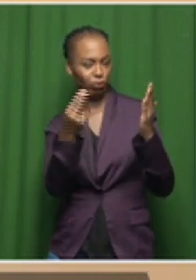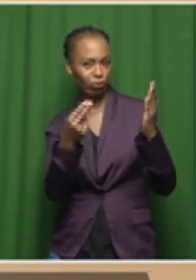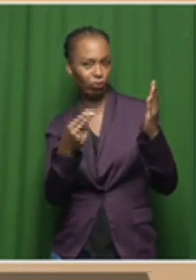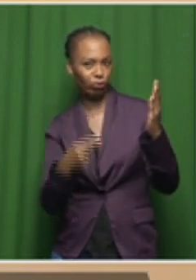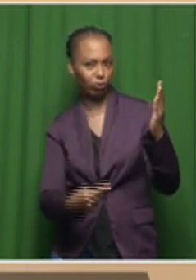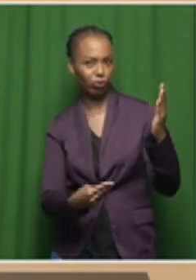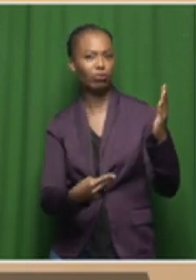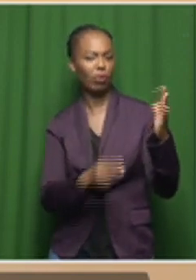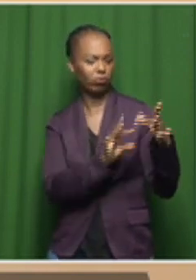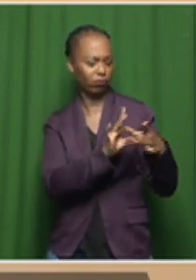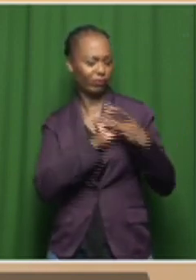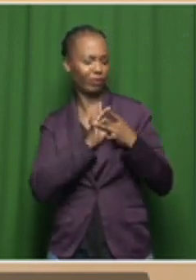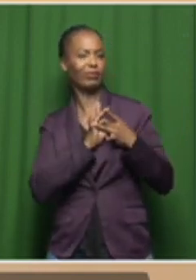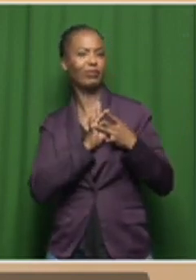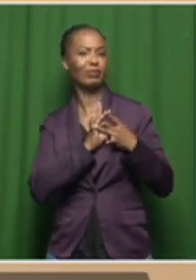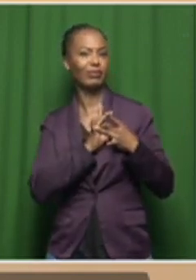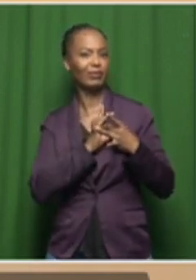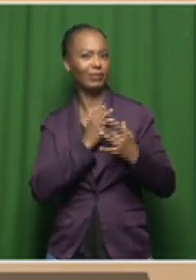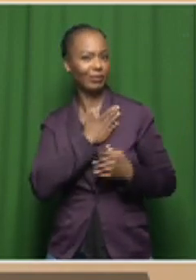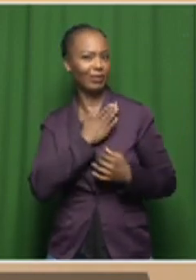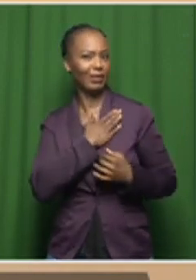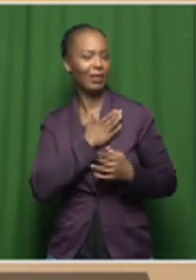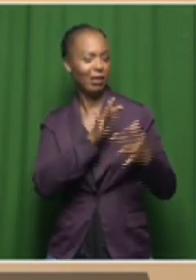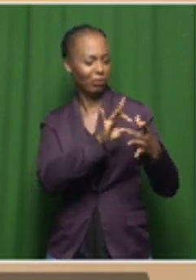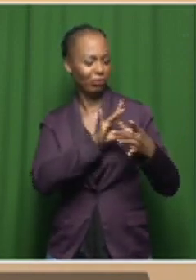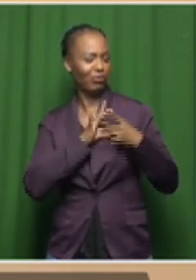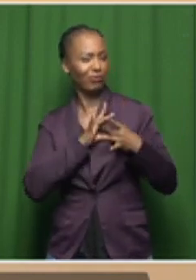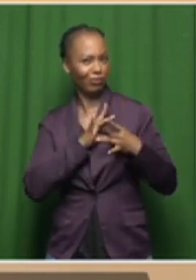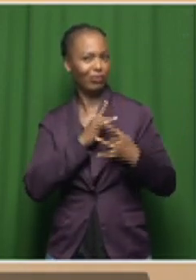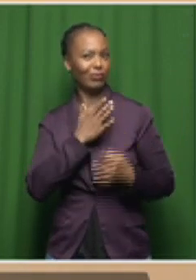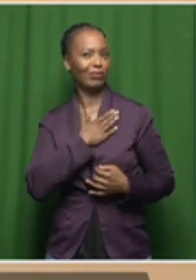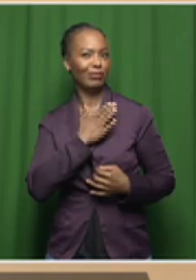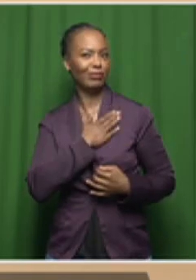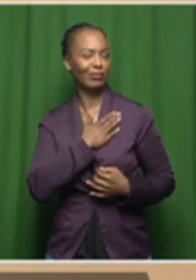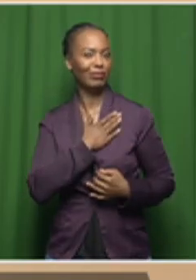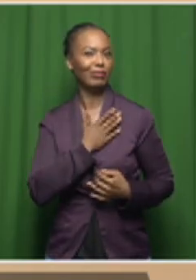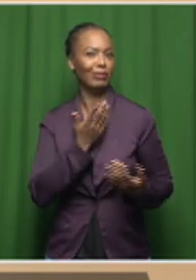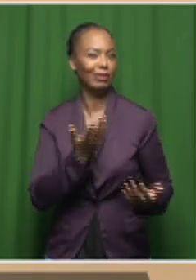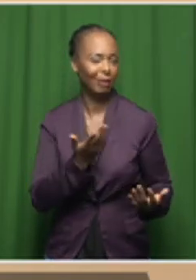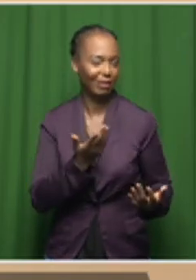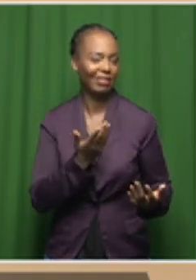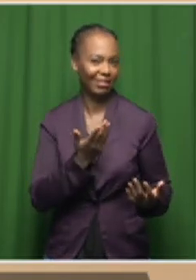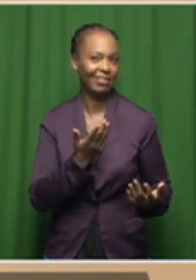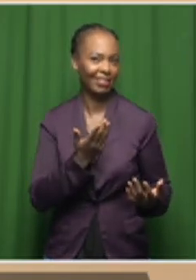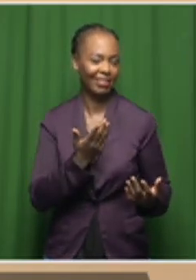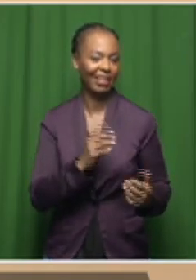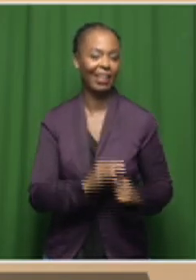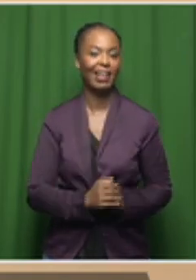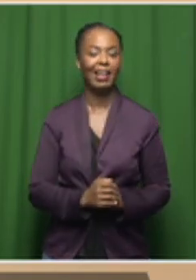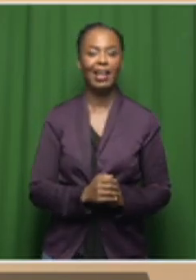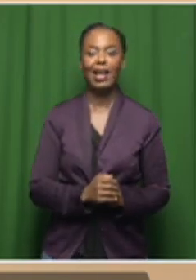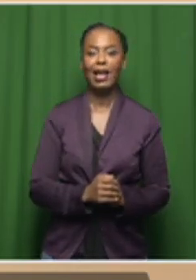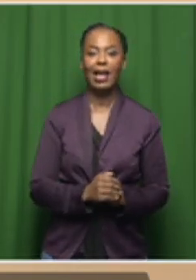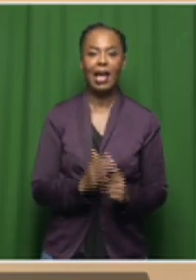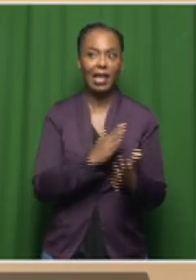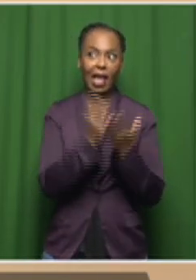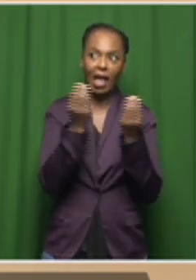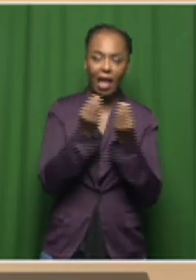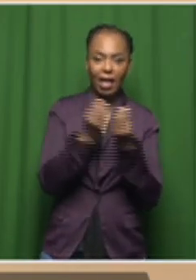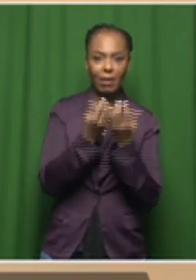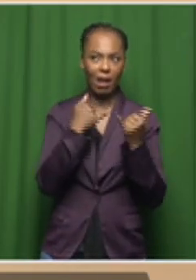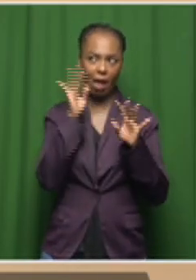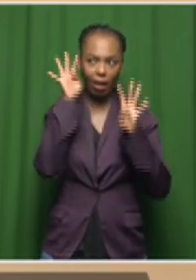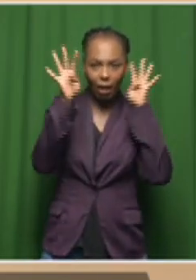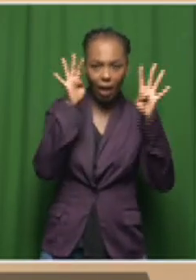me. The paint speaks to me through the surfaces that I create by just using